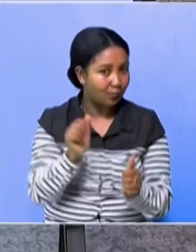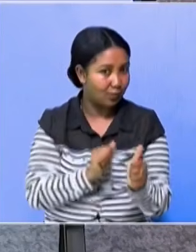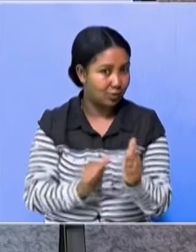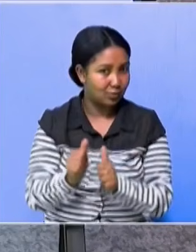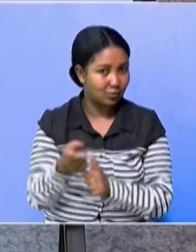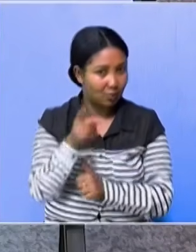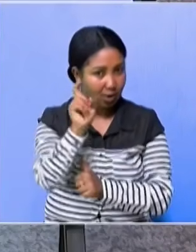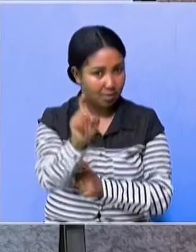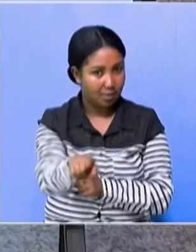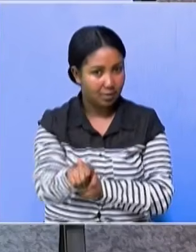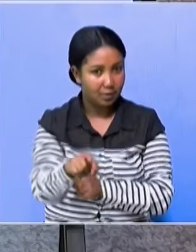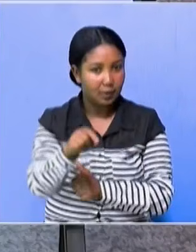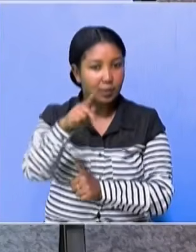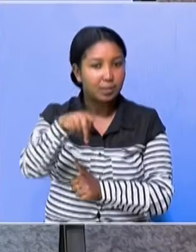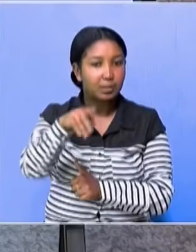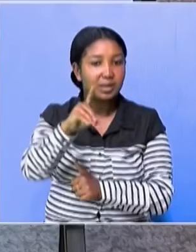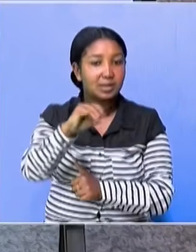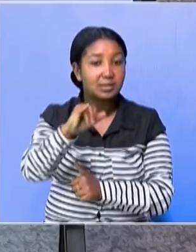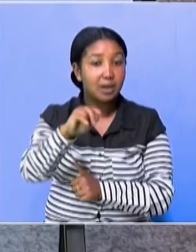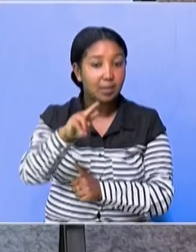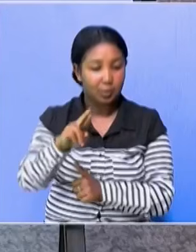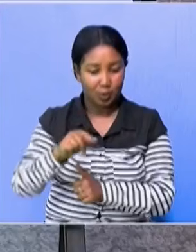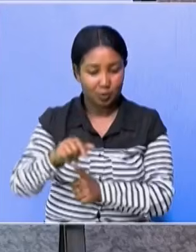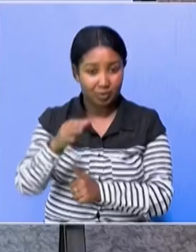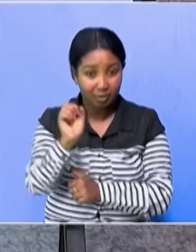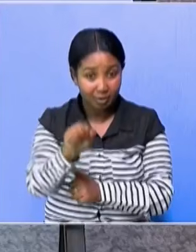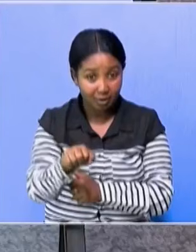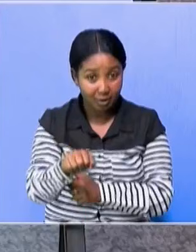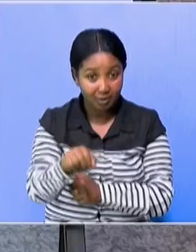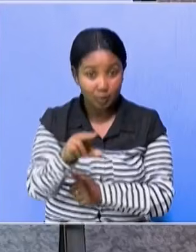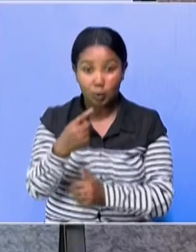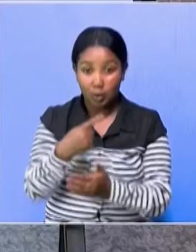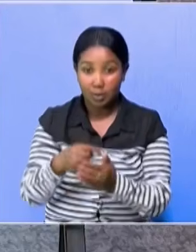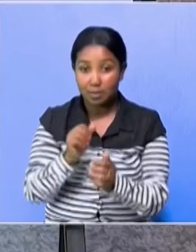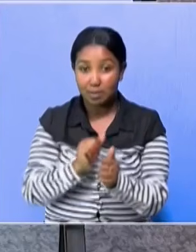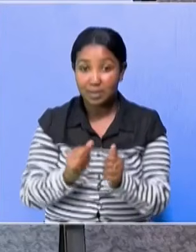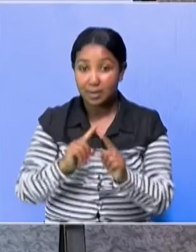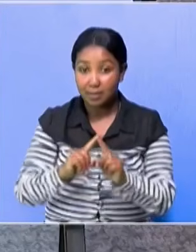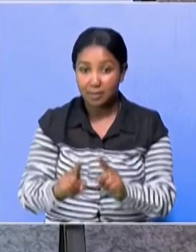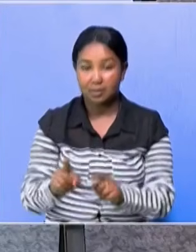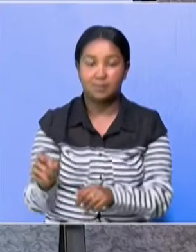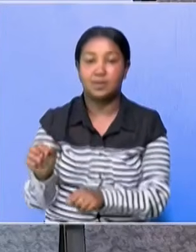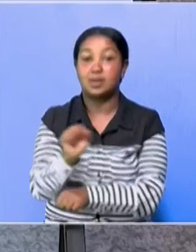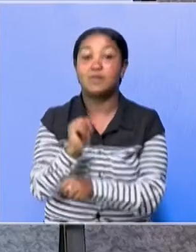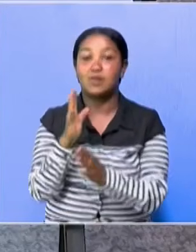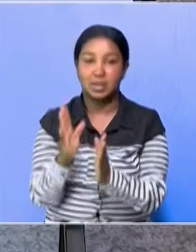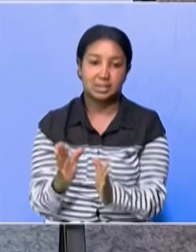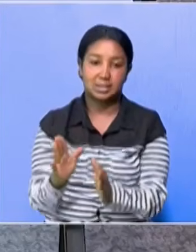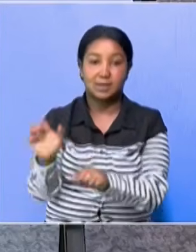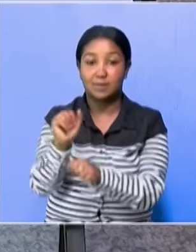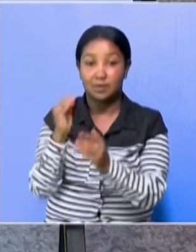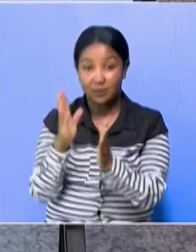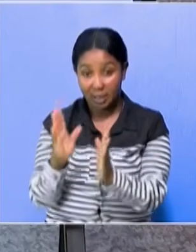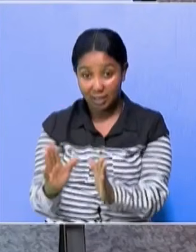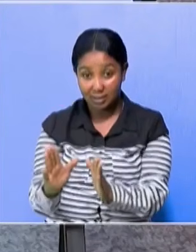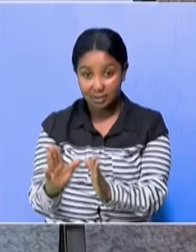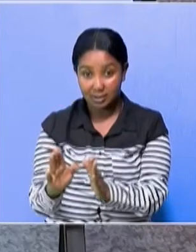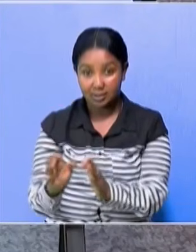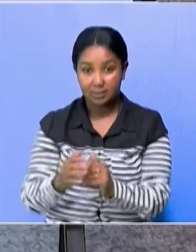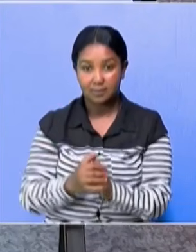First chance. Who's going to give first? It's not only for the pedestrians, actually, even the vehicles. Okay, even the